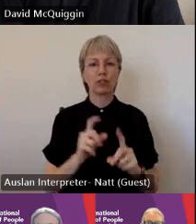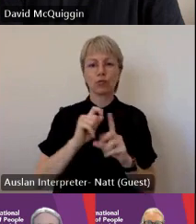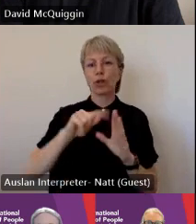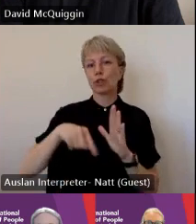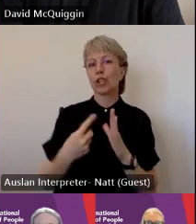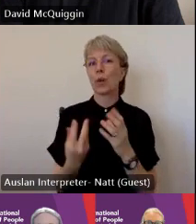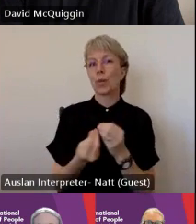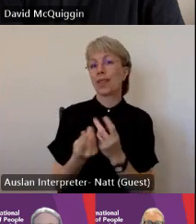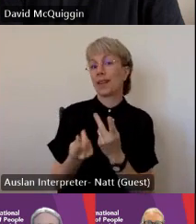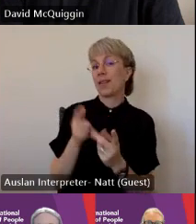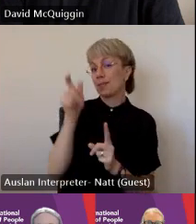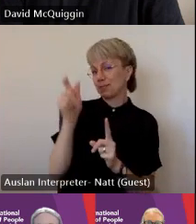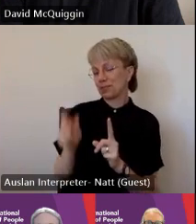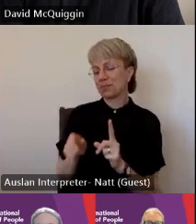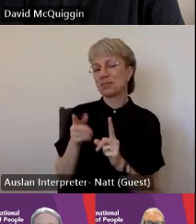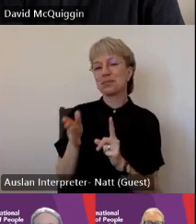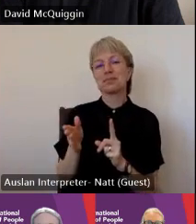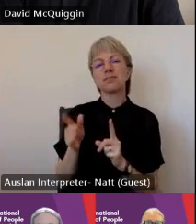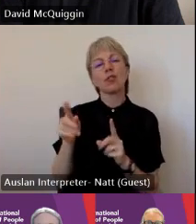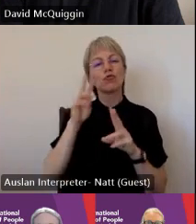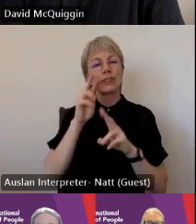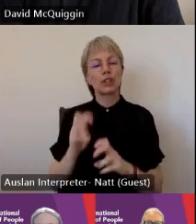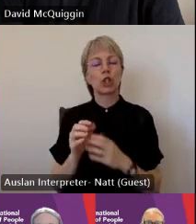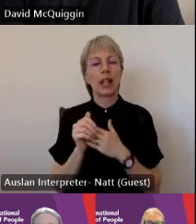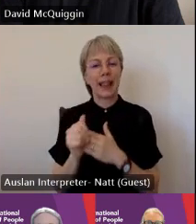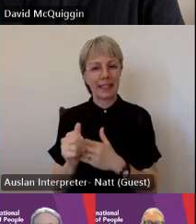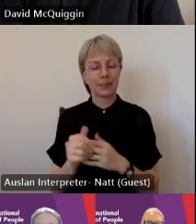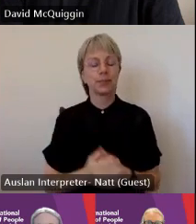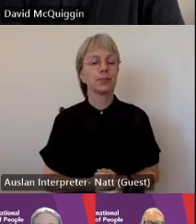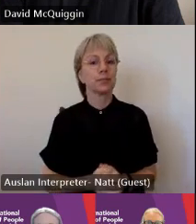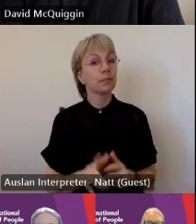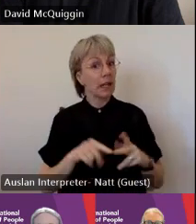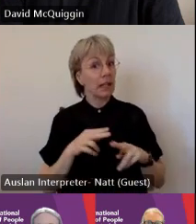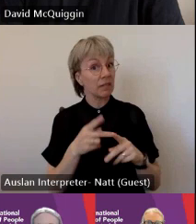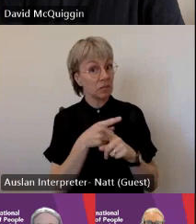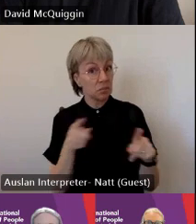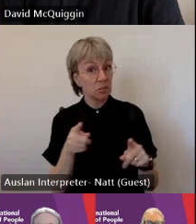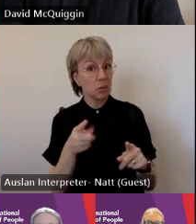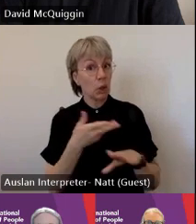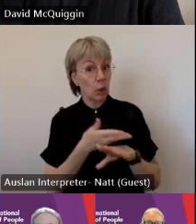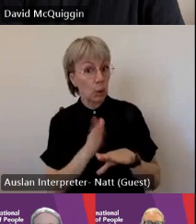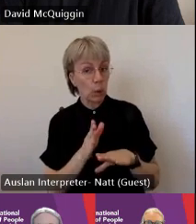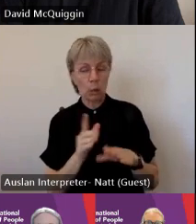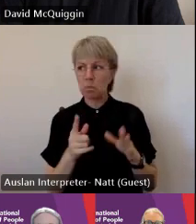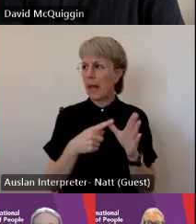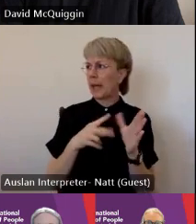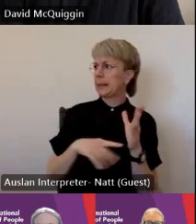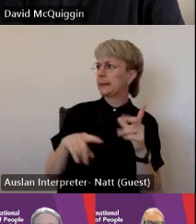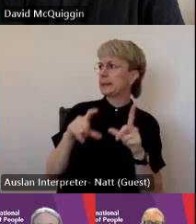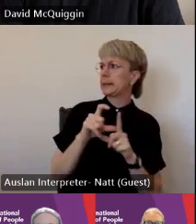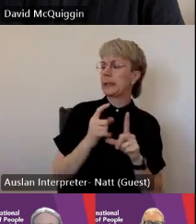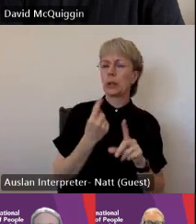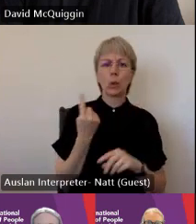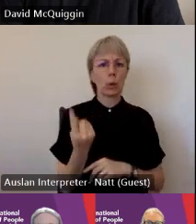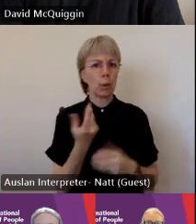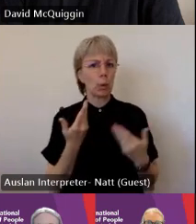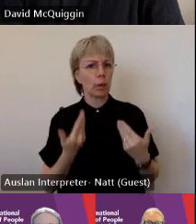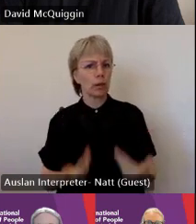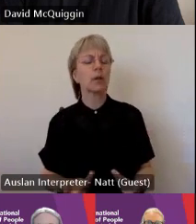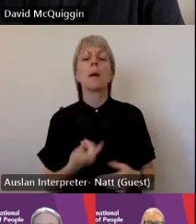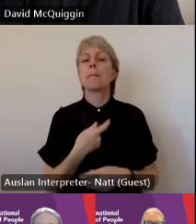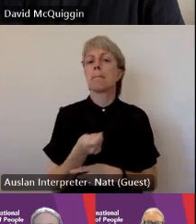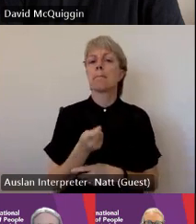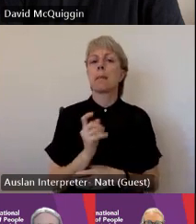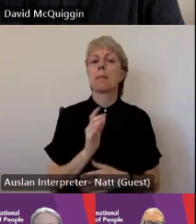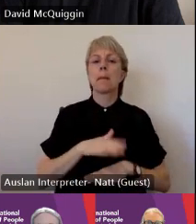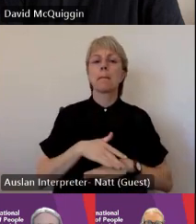who is our research lead. For those of you who may be new to Australian Network on Disability, we are a member-based organisation focused